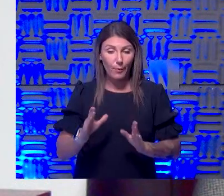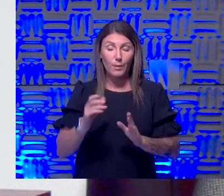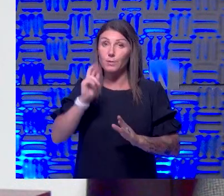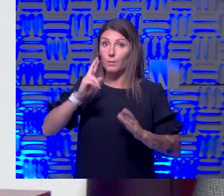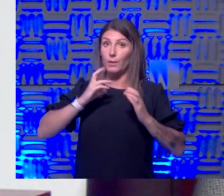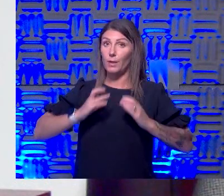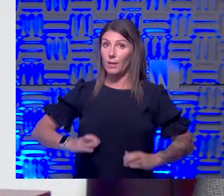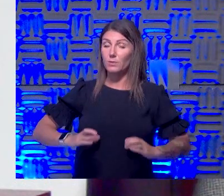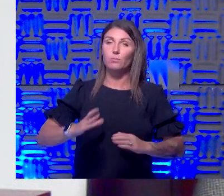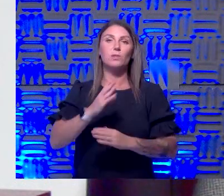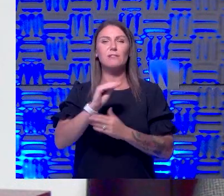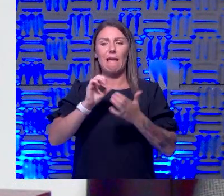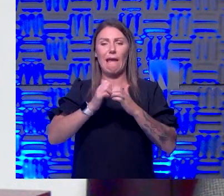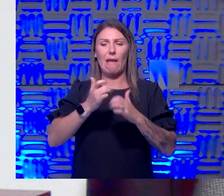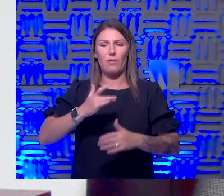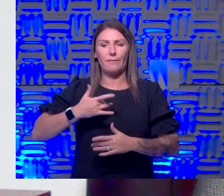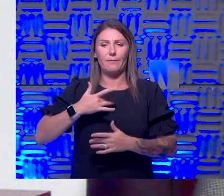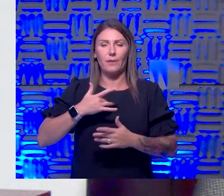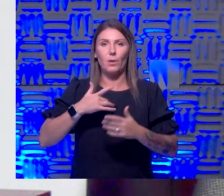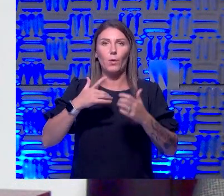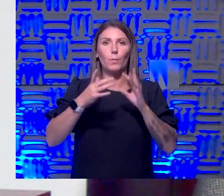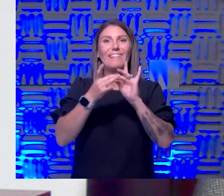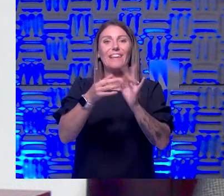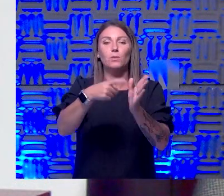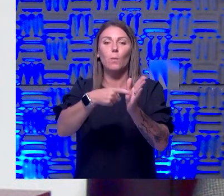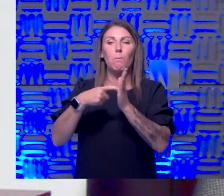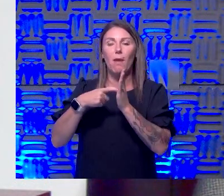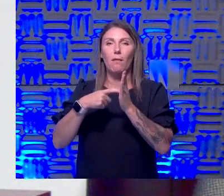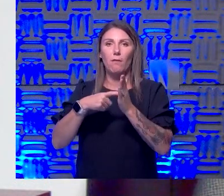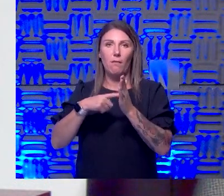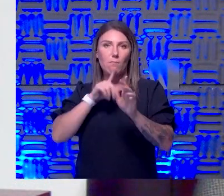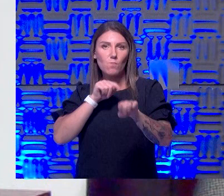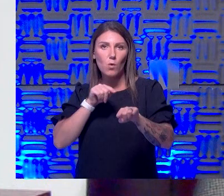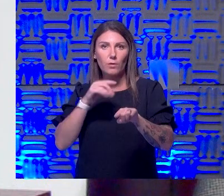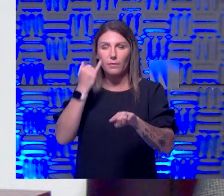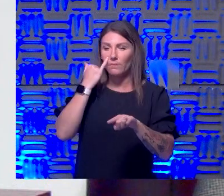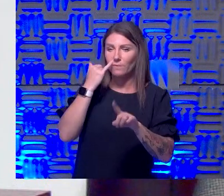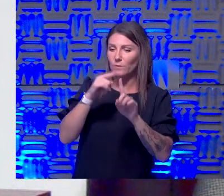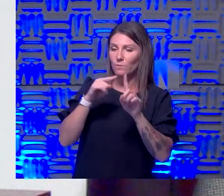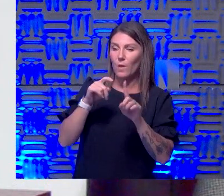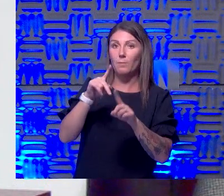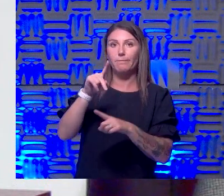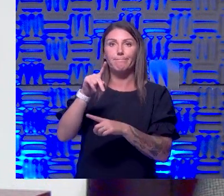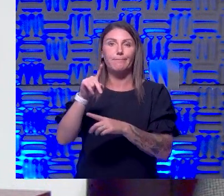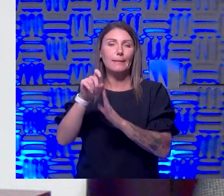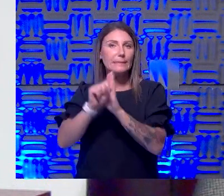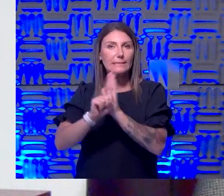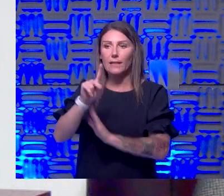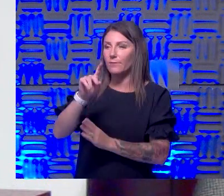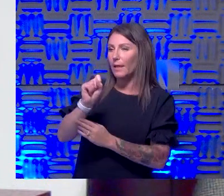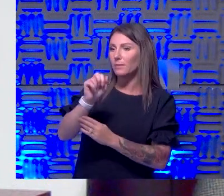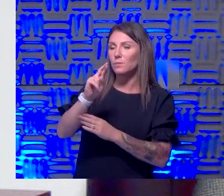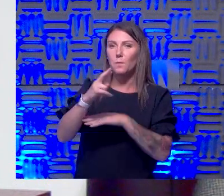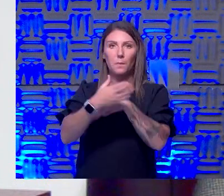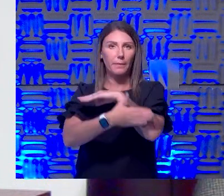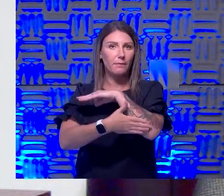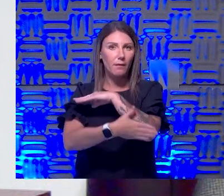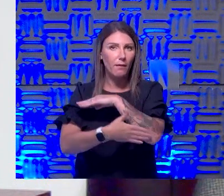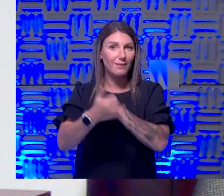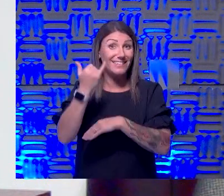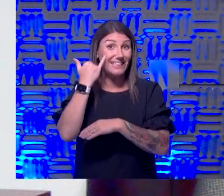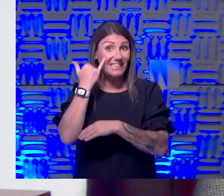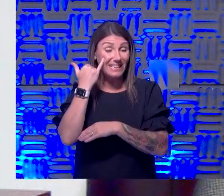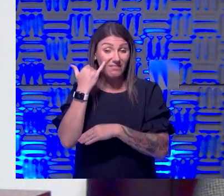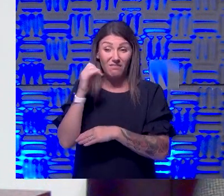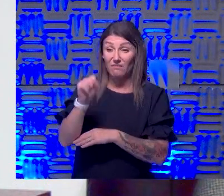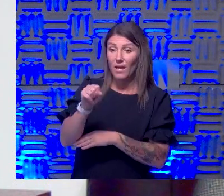and also how they feel about mandates, whether they're from the state of Kansas or the county, and if so, what are